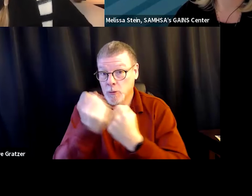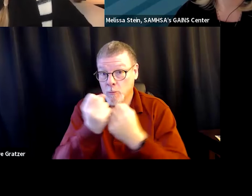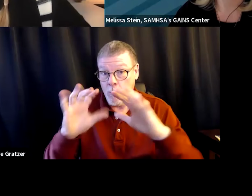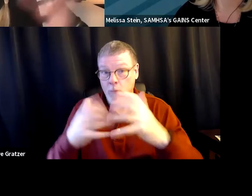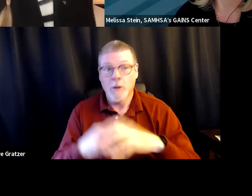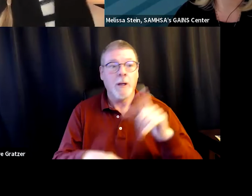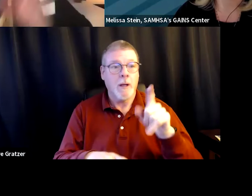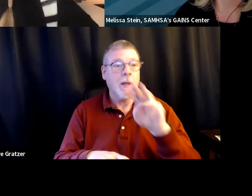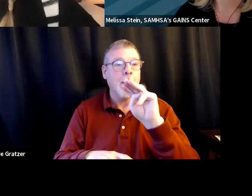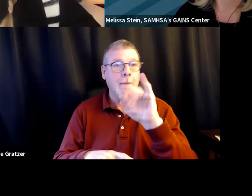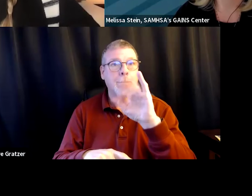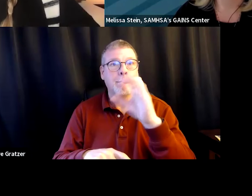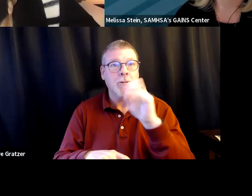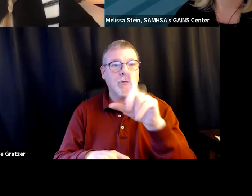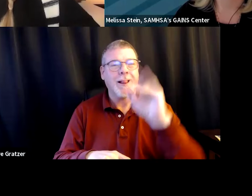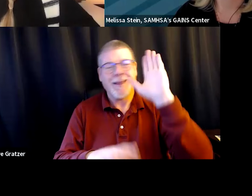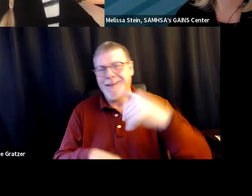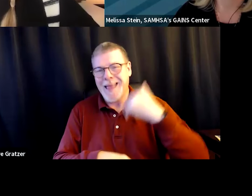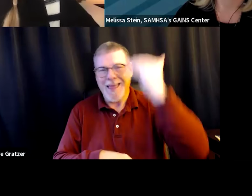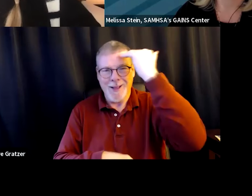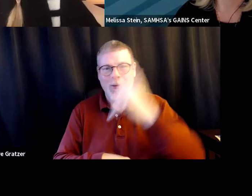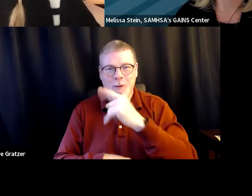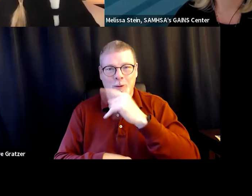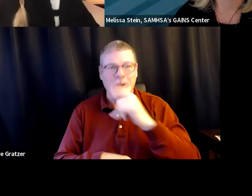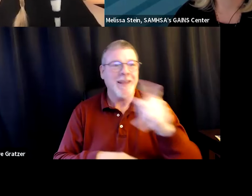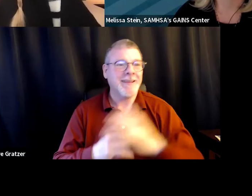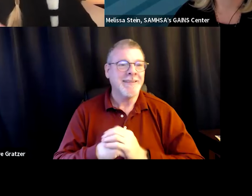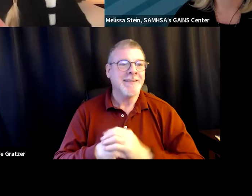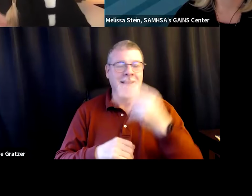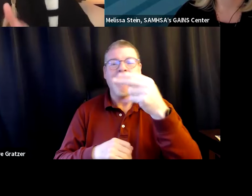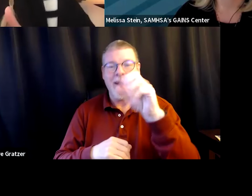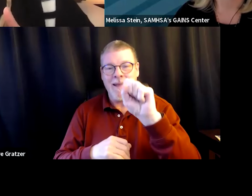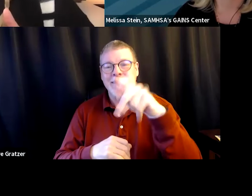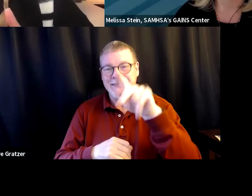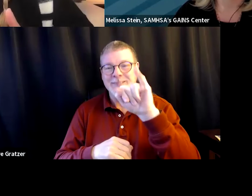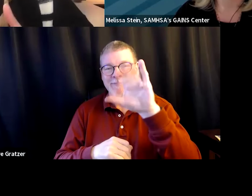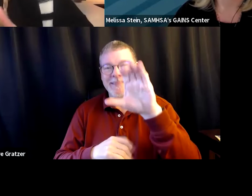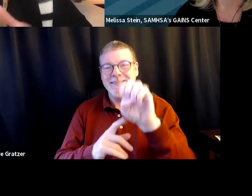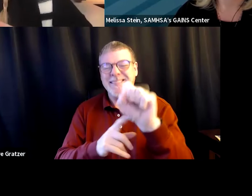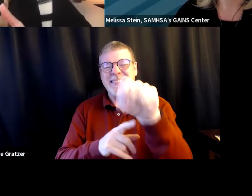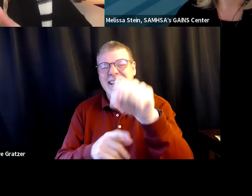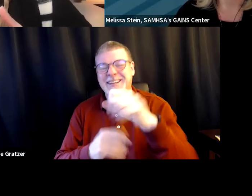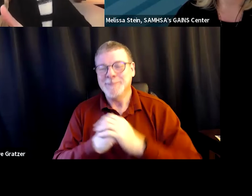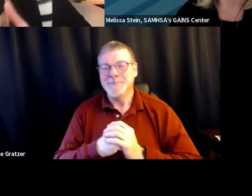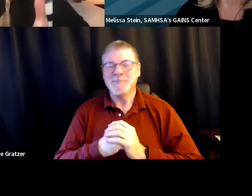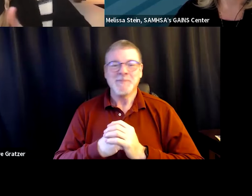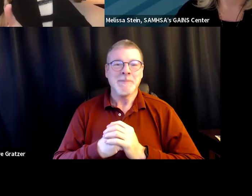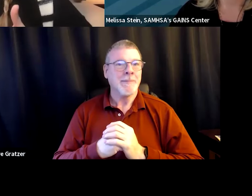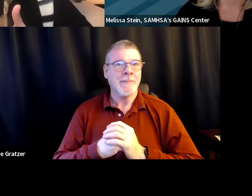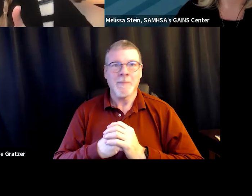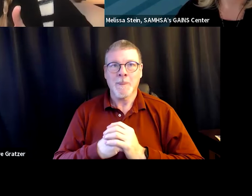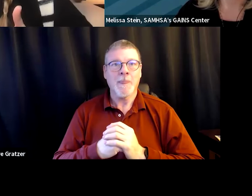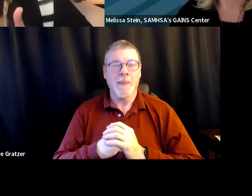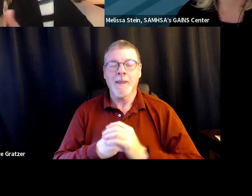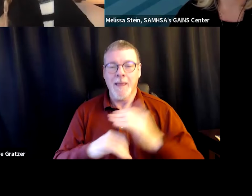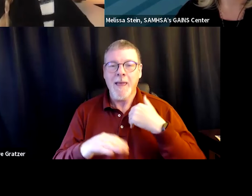Michelle just wrote, Michelle just wrote about hospice agencies. So, you know, there's already oftentimes